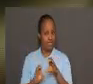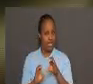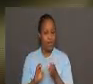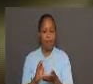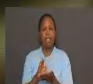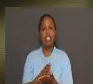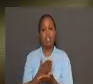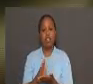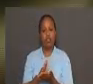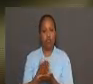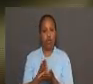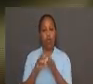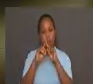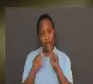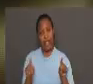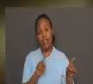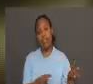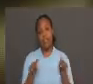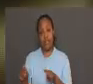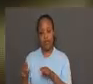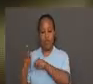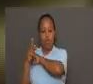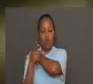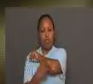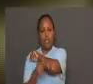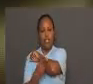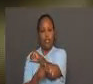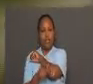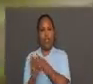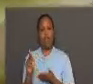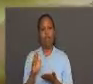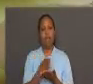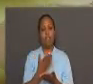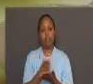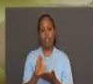participation. Specifically, political participation.